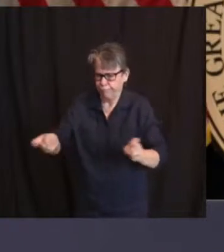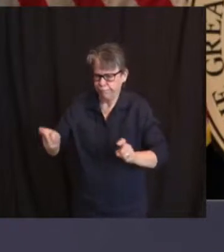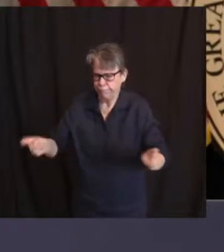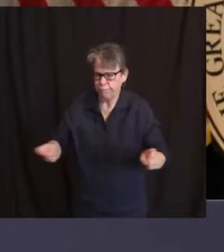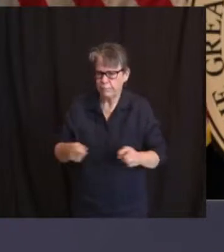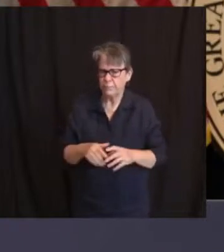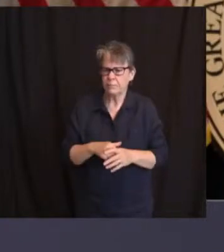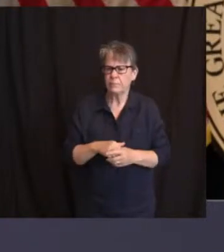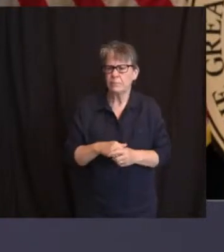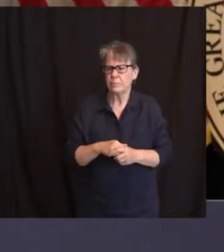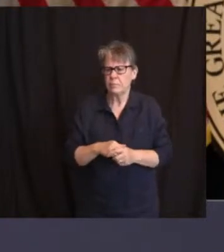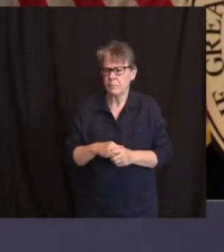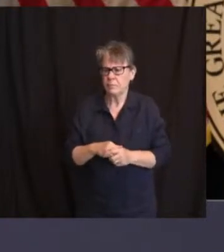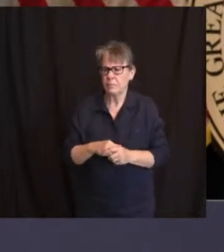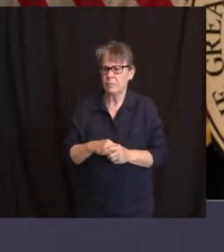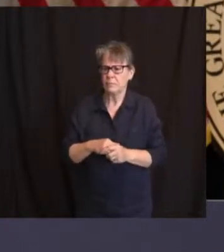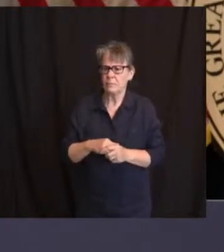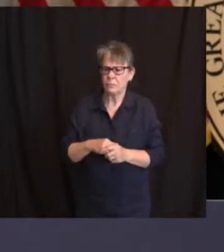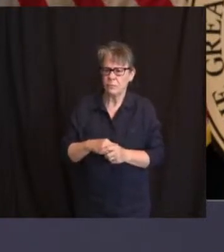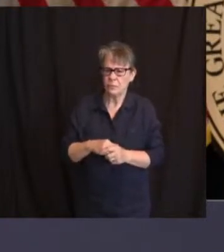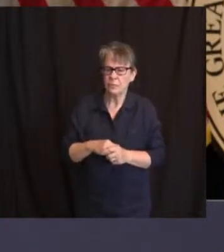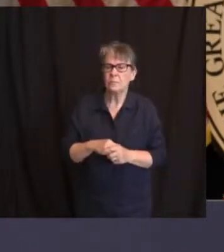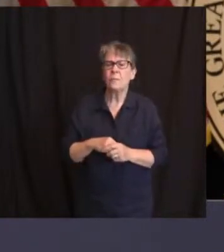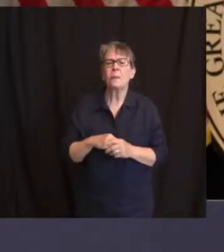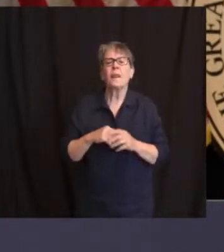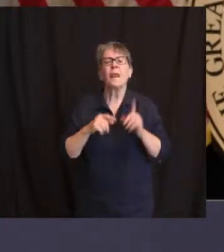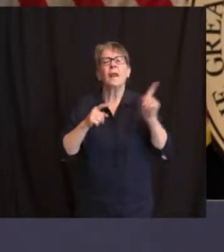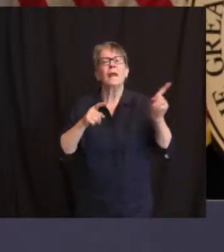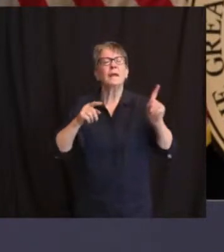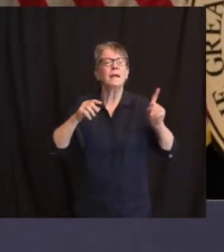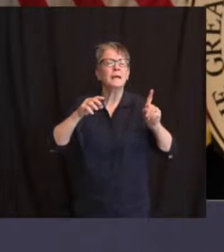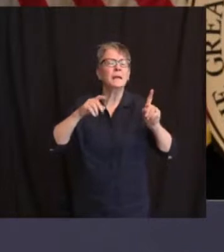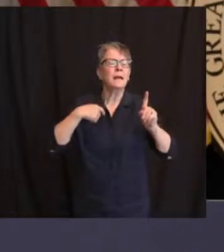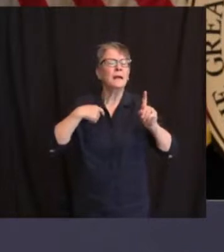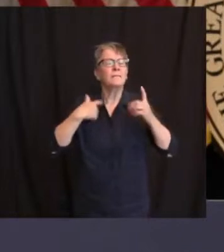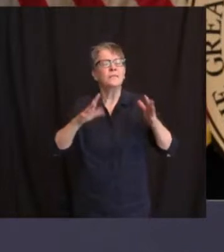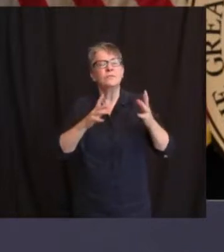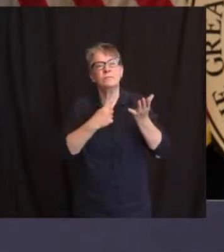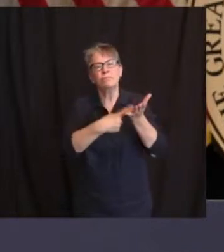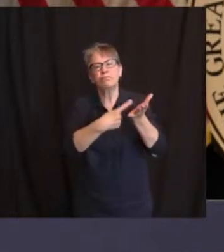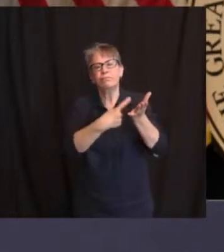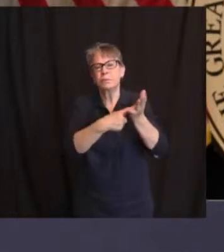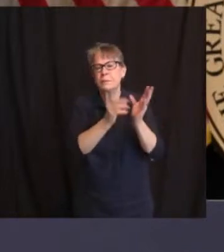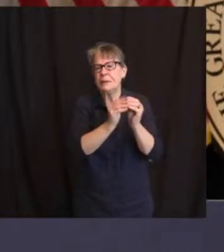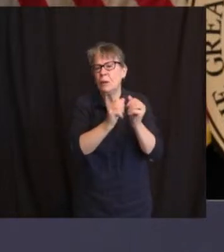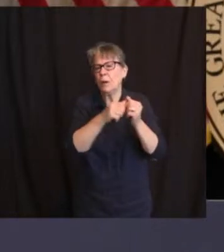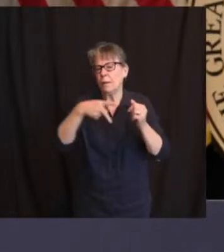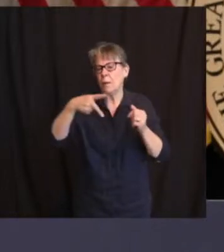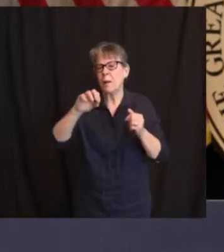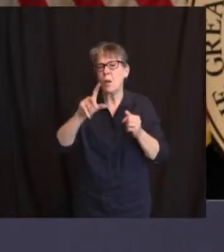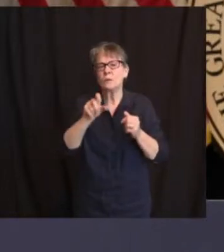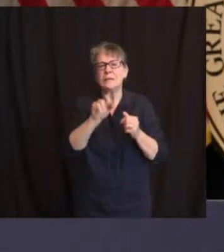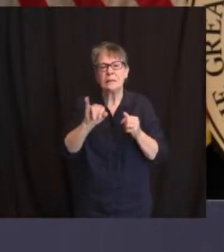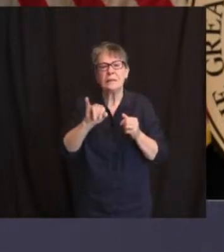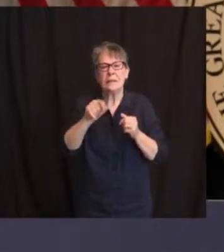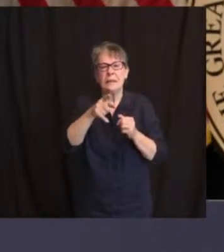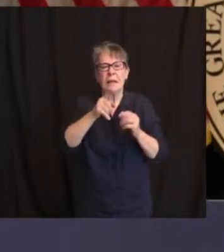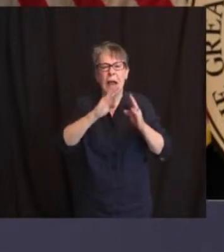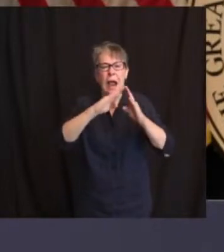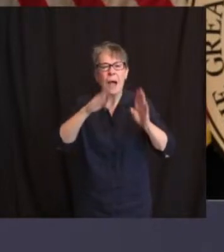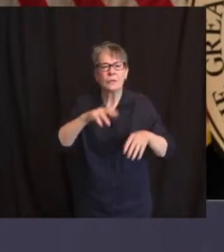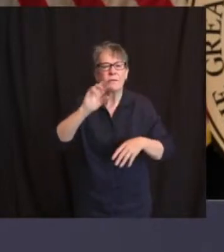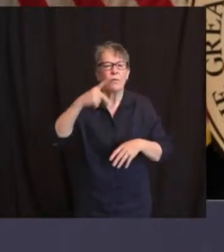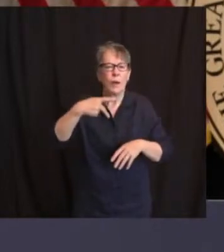but a follow-up on our conversation from Saturday. She called this morning just to get my reaction to